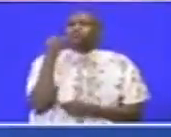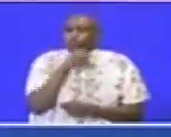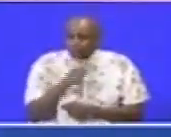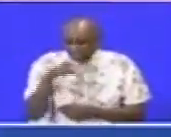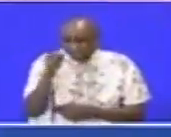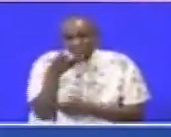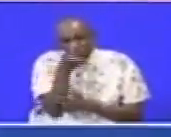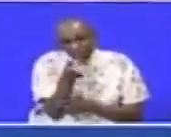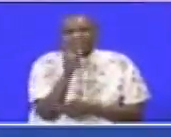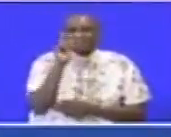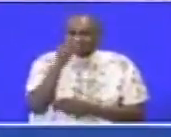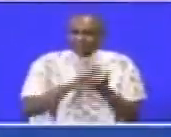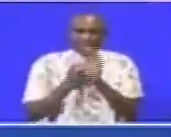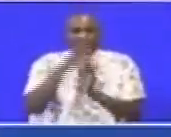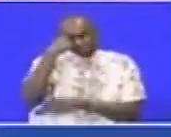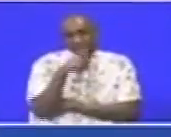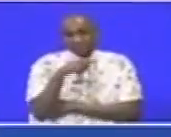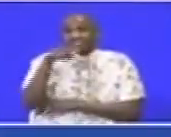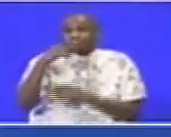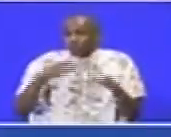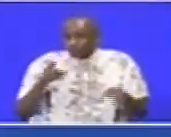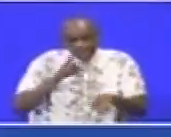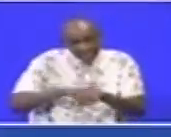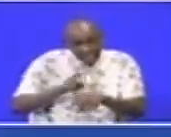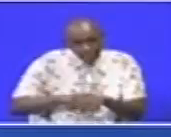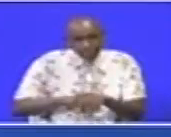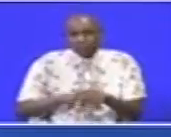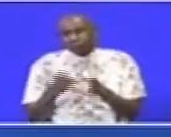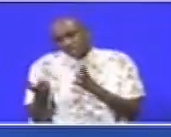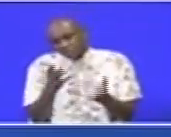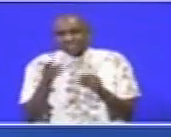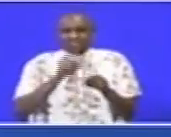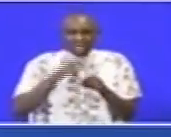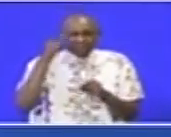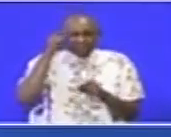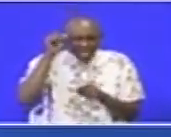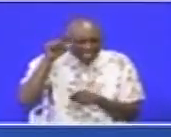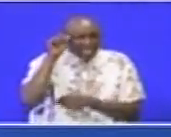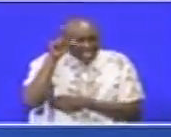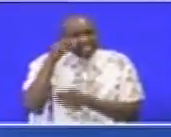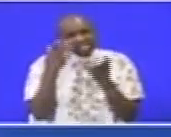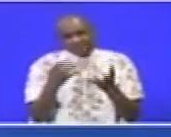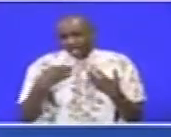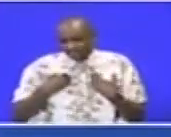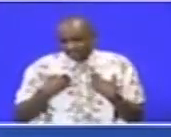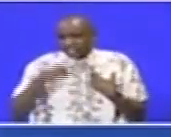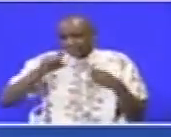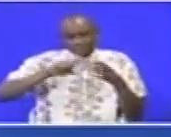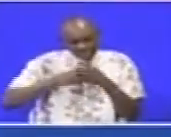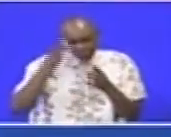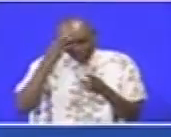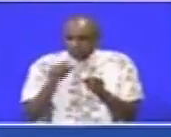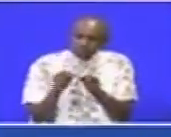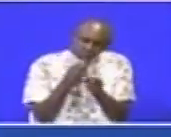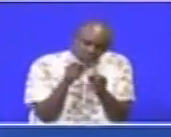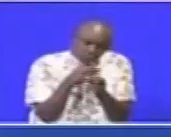was the first sibling to go blind. She lost her sight at one after bouts of severe migraines. Maureen says she learned how to sew at Kibosi